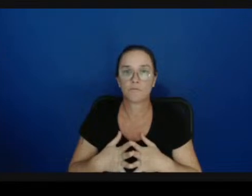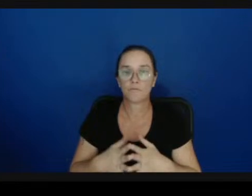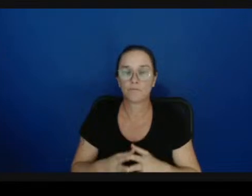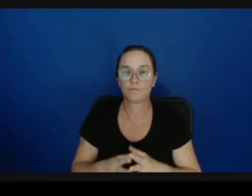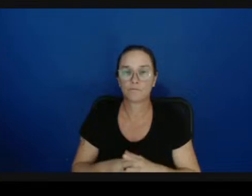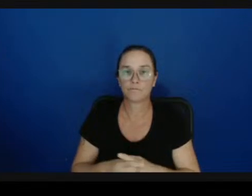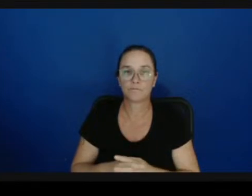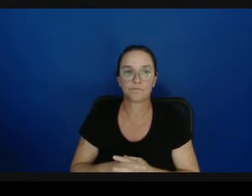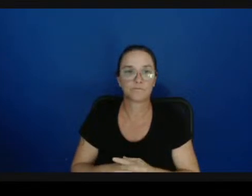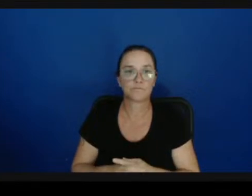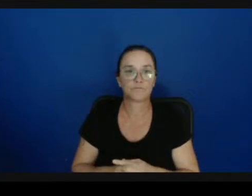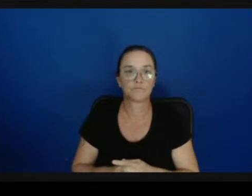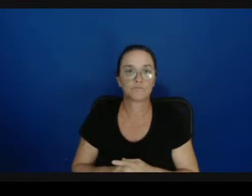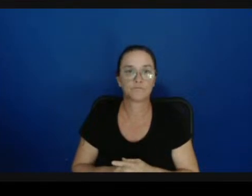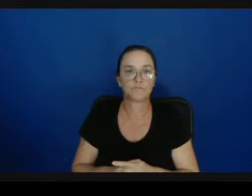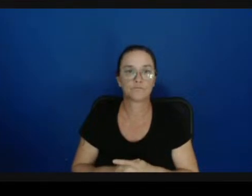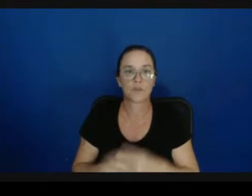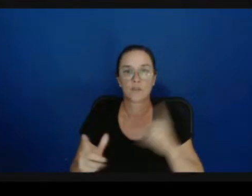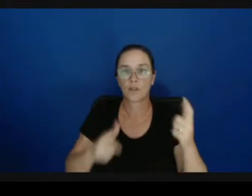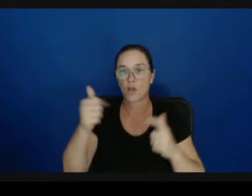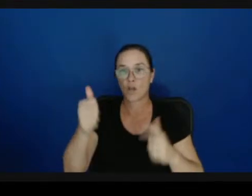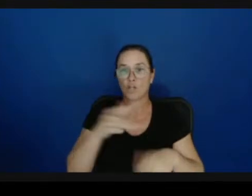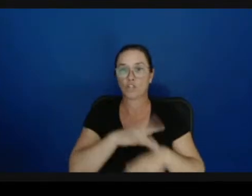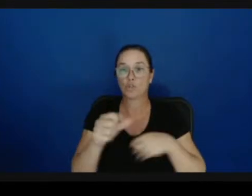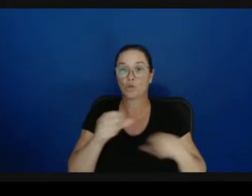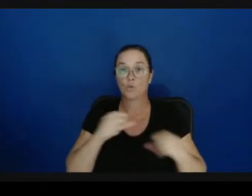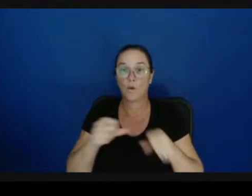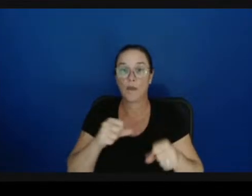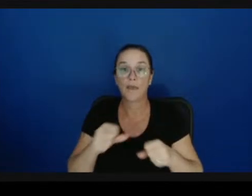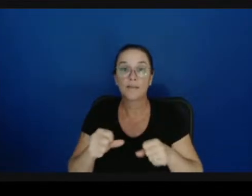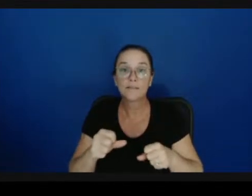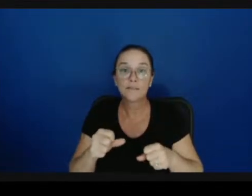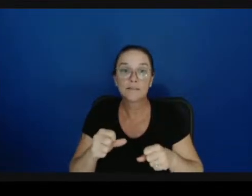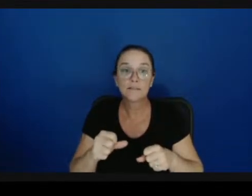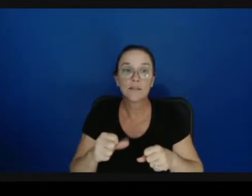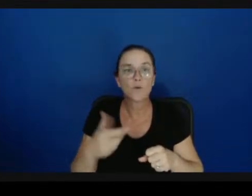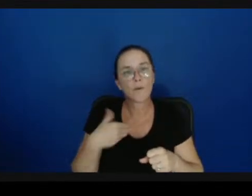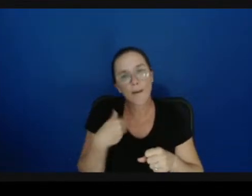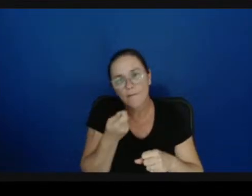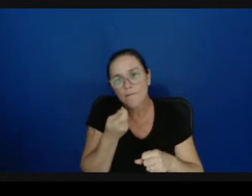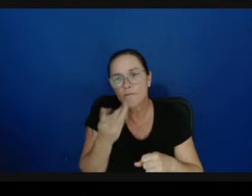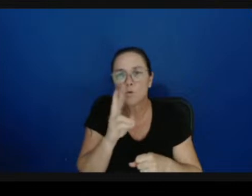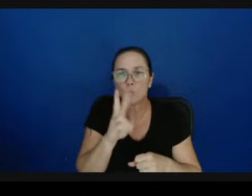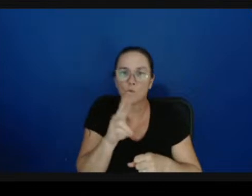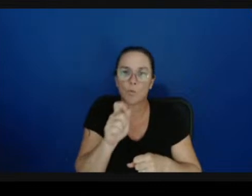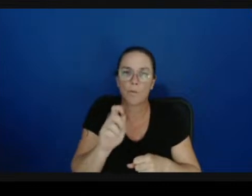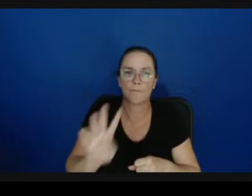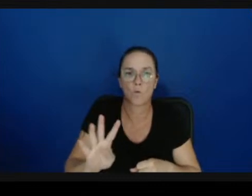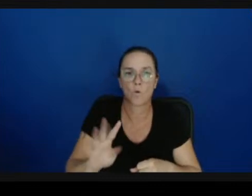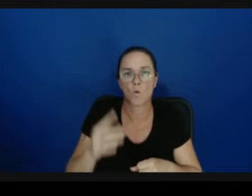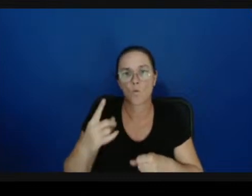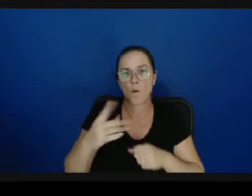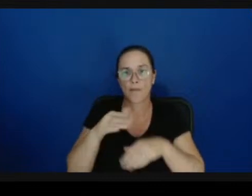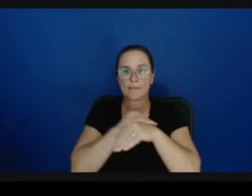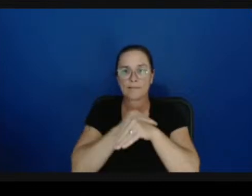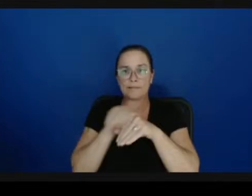out again, what the largest earthquakes actually are this past week, and we have a couple 2.4s the one at the summit, and a deep one off Pahala as